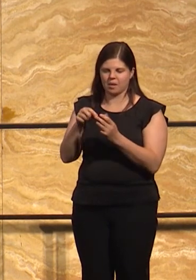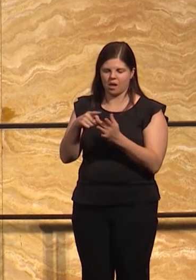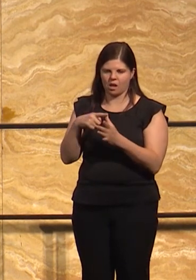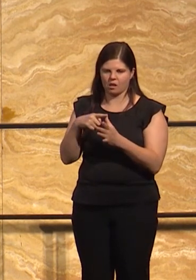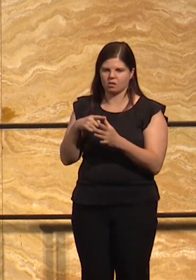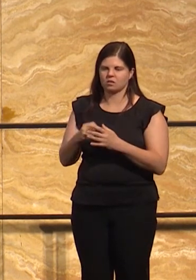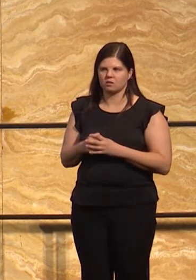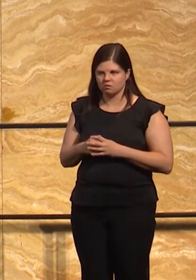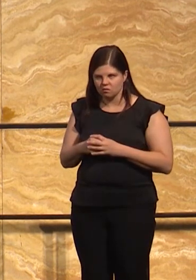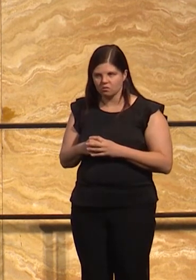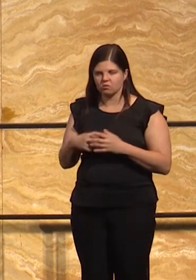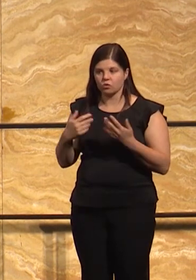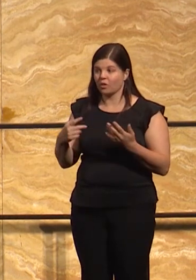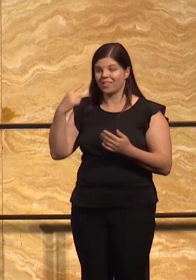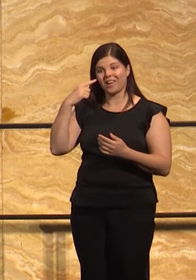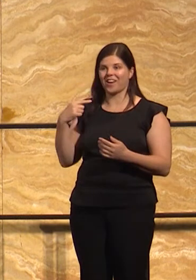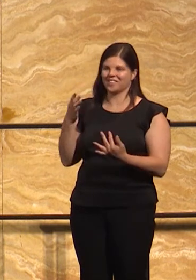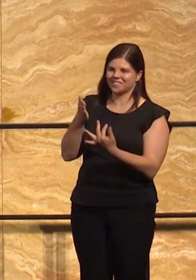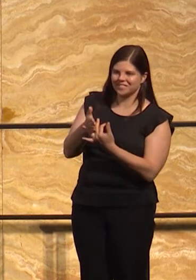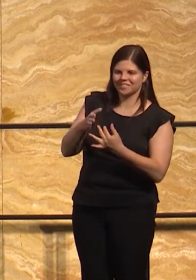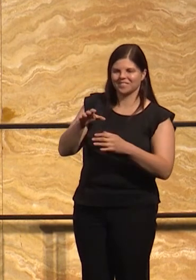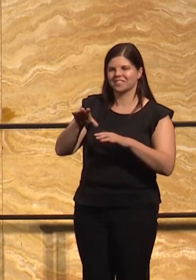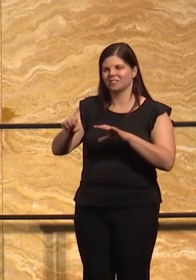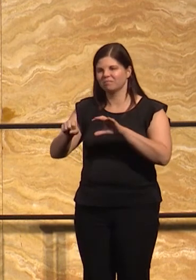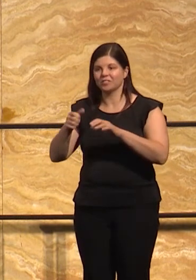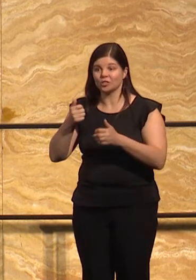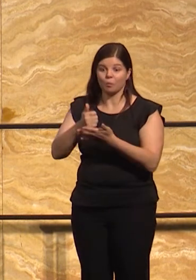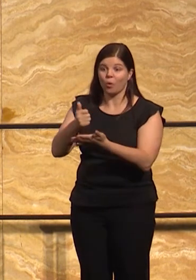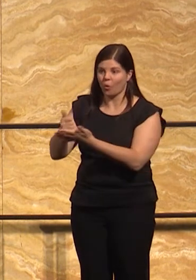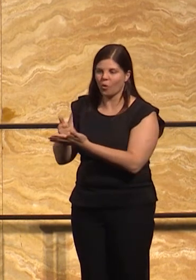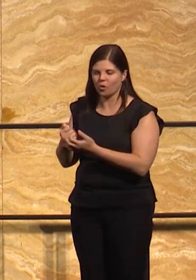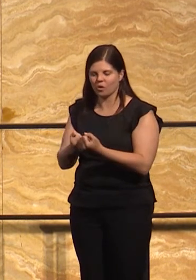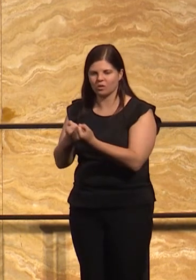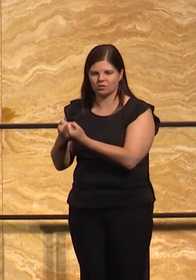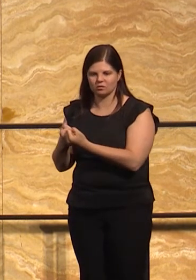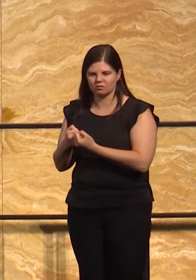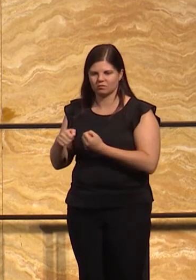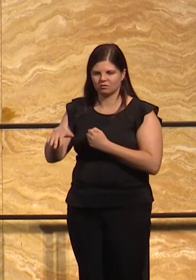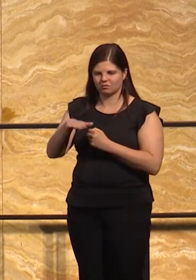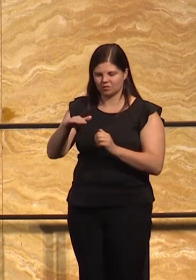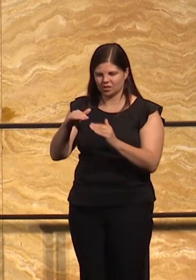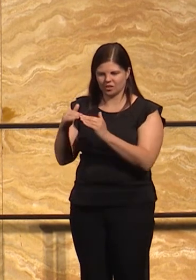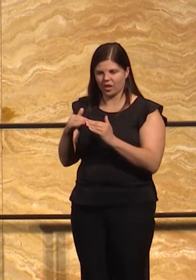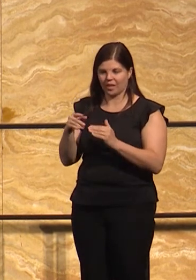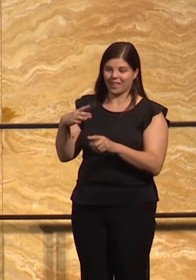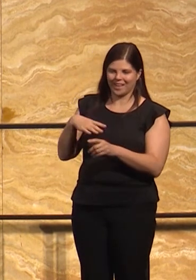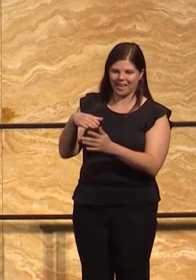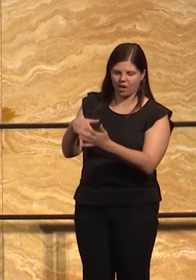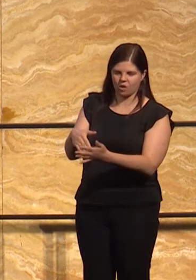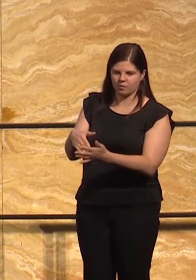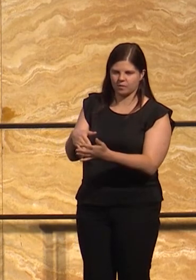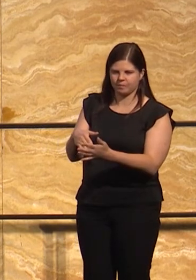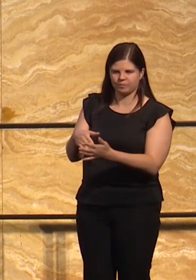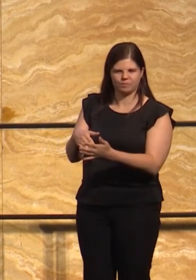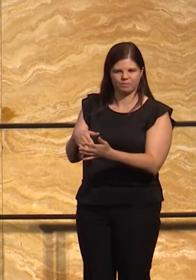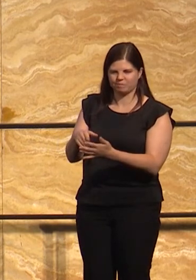we're intervening in support of a local society that really needs help because that state is no